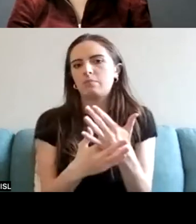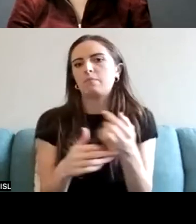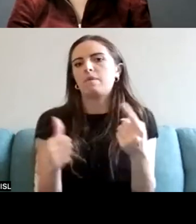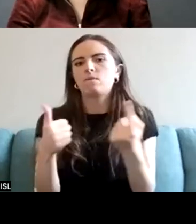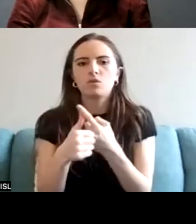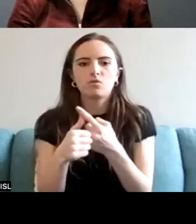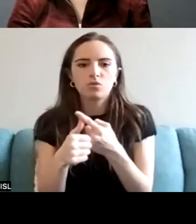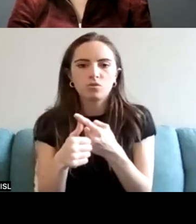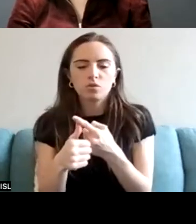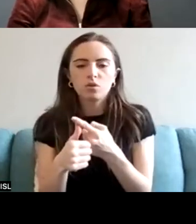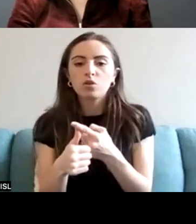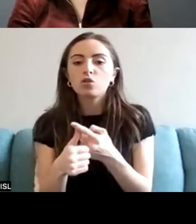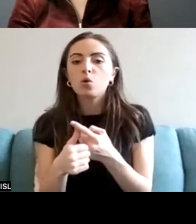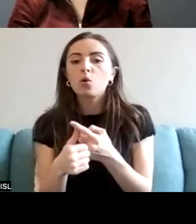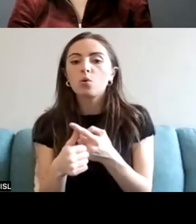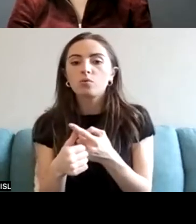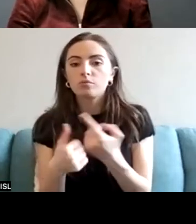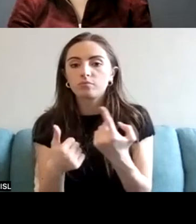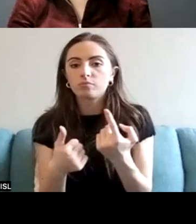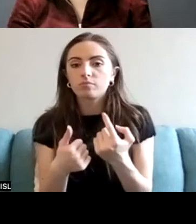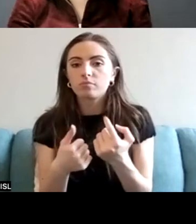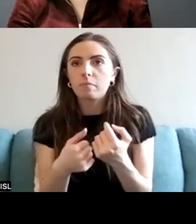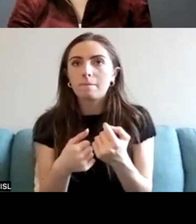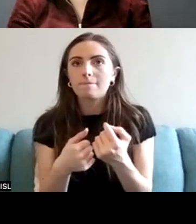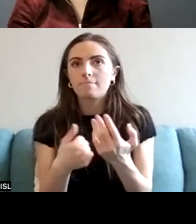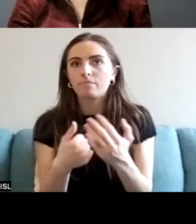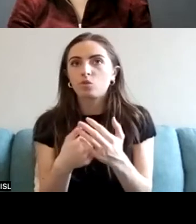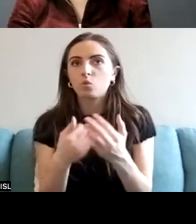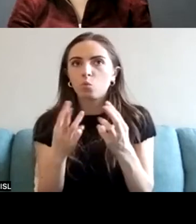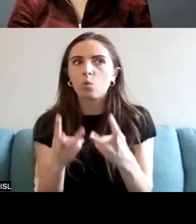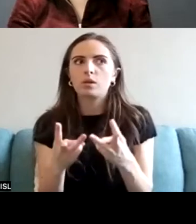more obvious, like if you haven't used alt text, or if you haven't